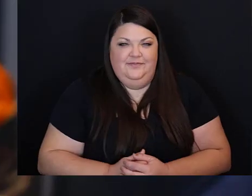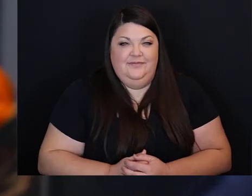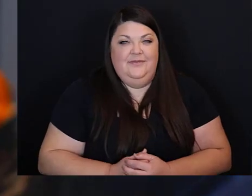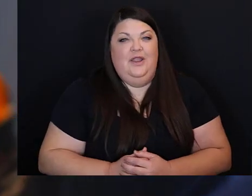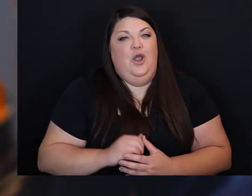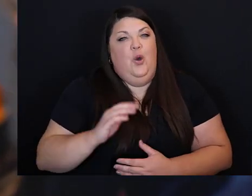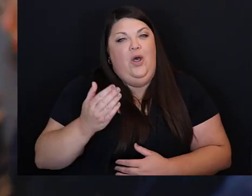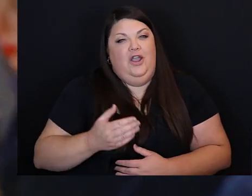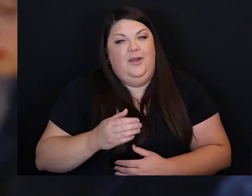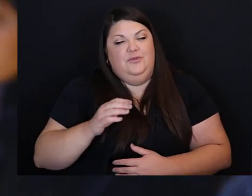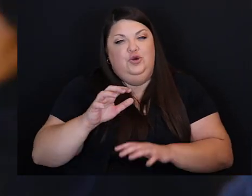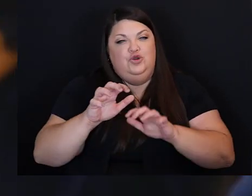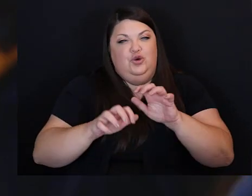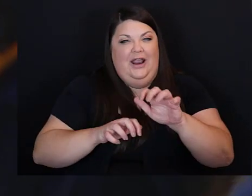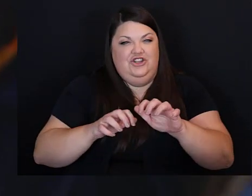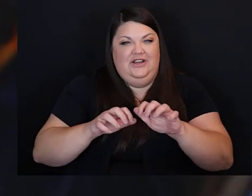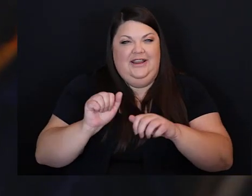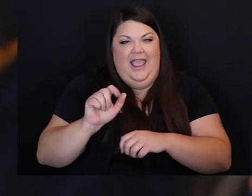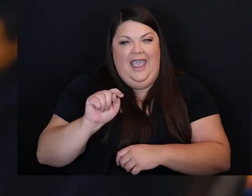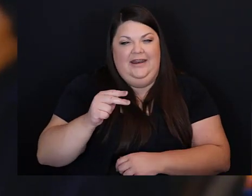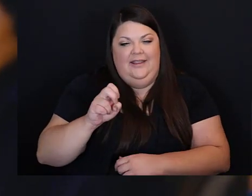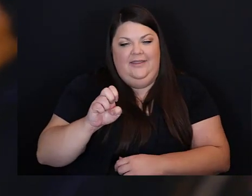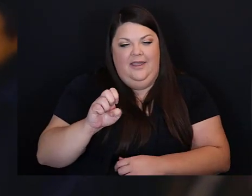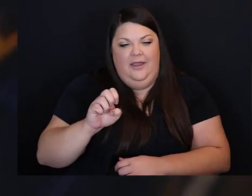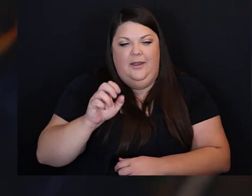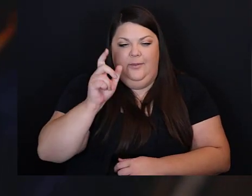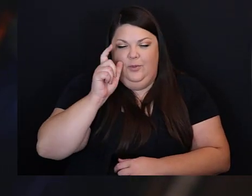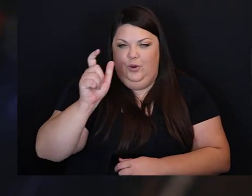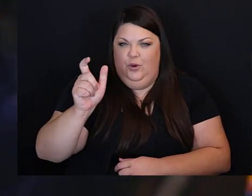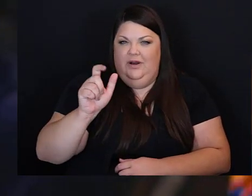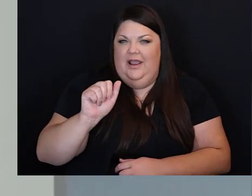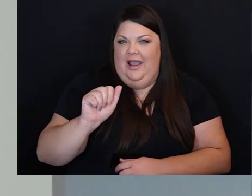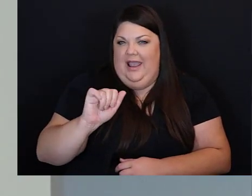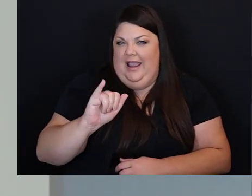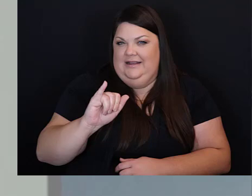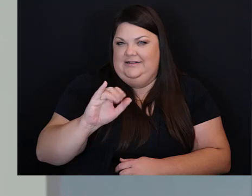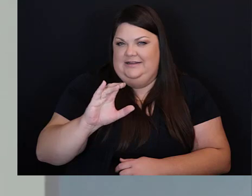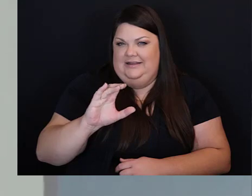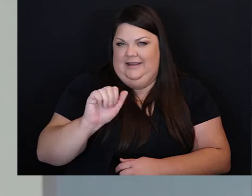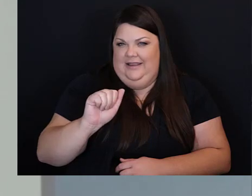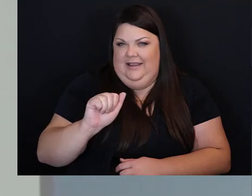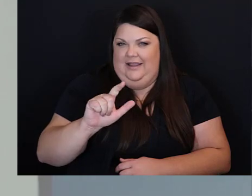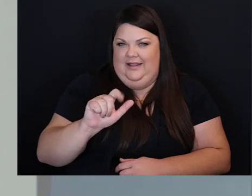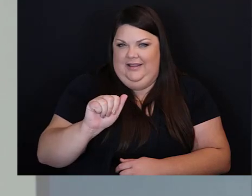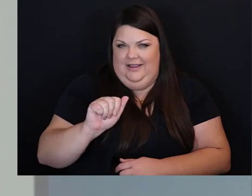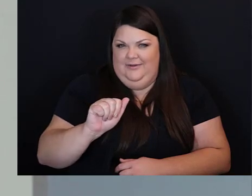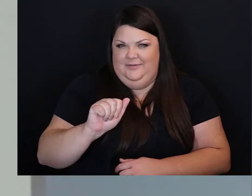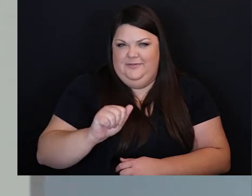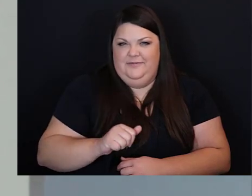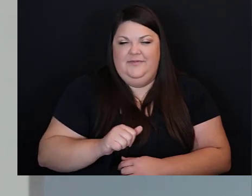Welcome to Scratching at the Moon at ICA LA, on view until July 28th.